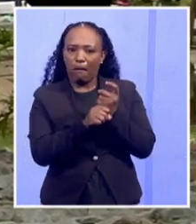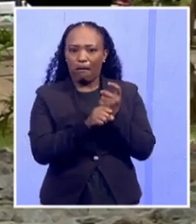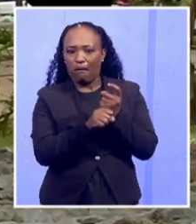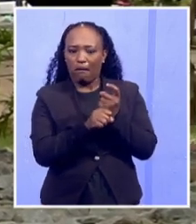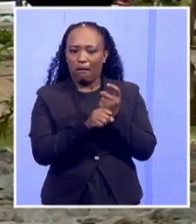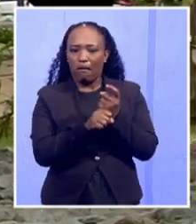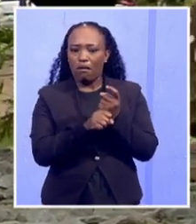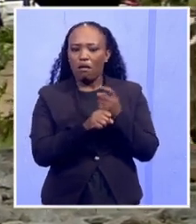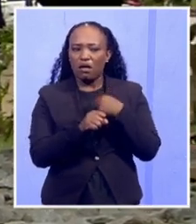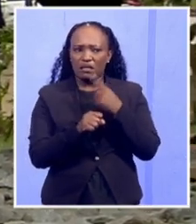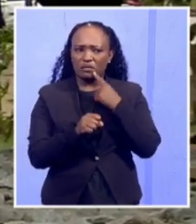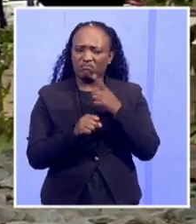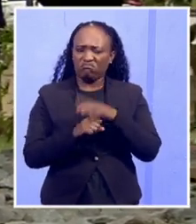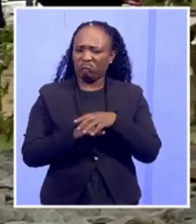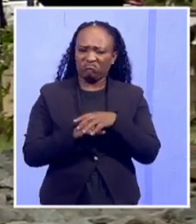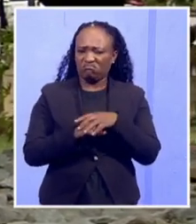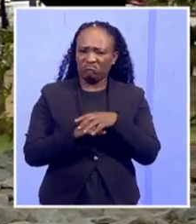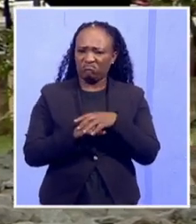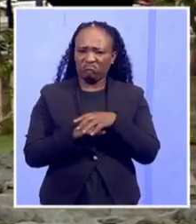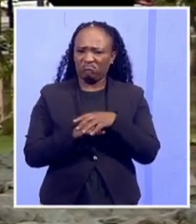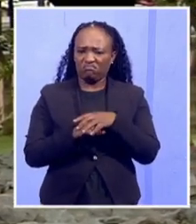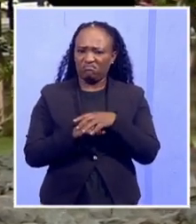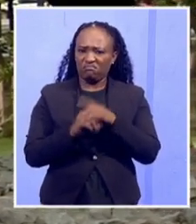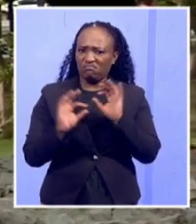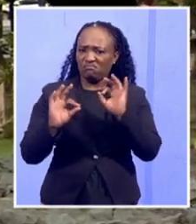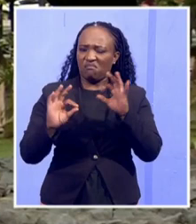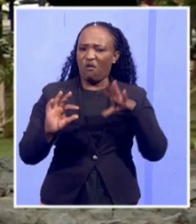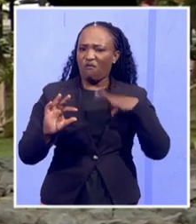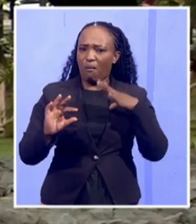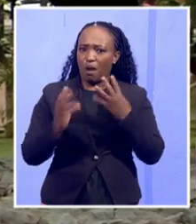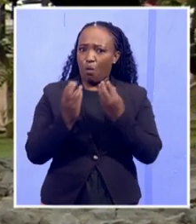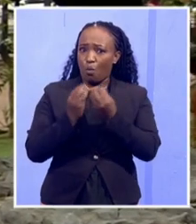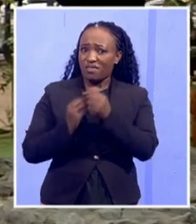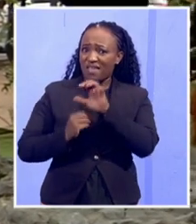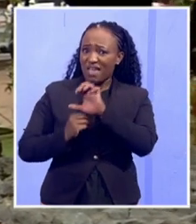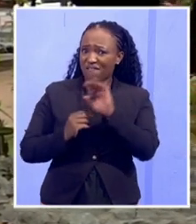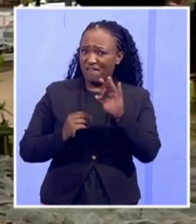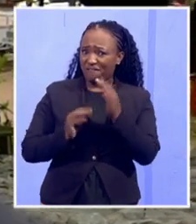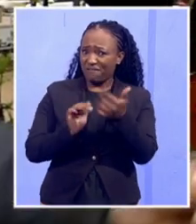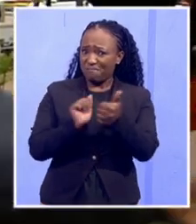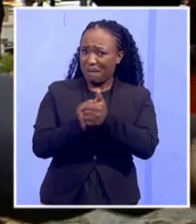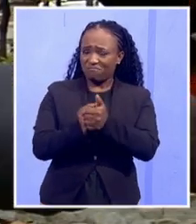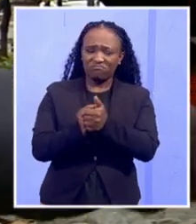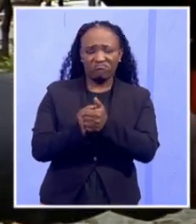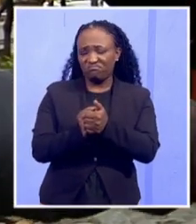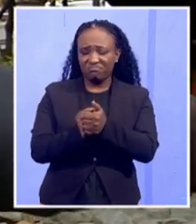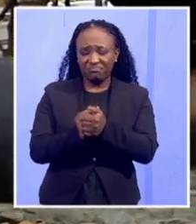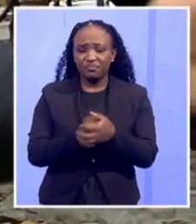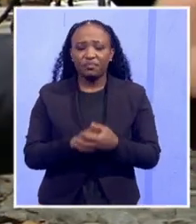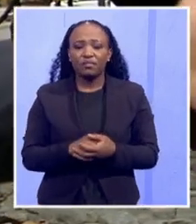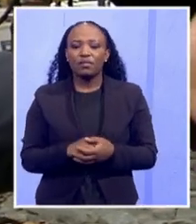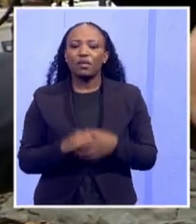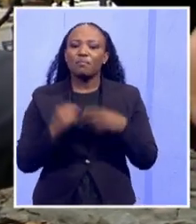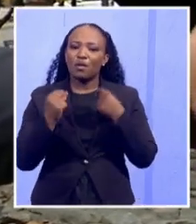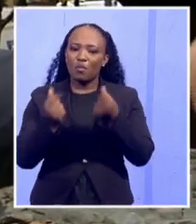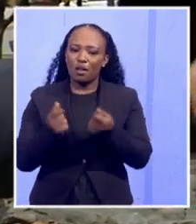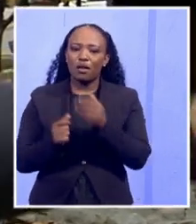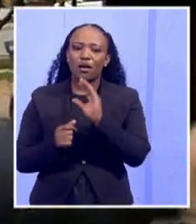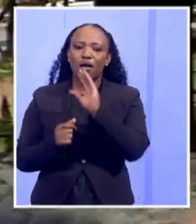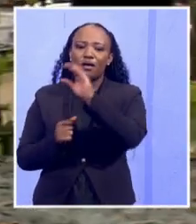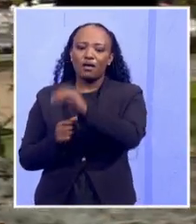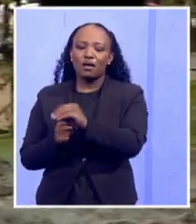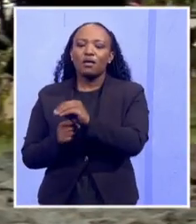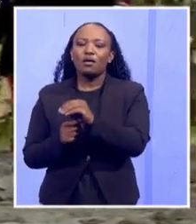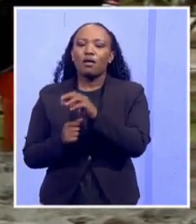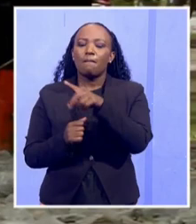openly clear that they will not go into any formal coalition with the Economic Freedom Fighters. But I am going to just quickly ask Mr. Paki